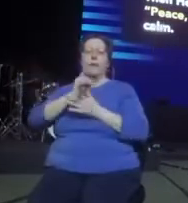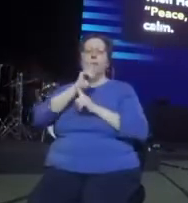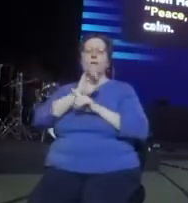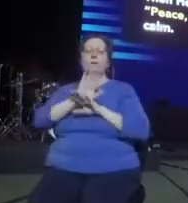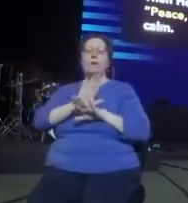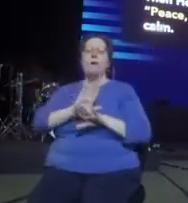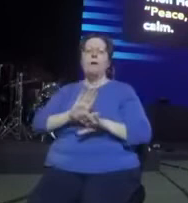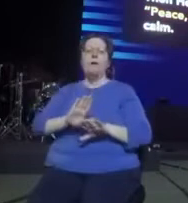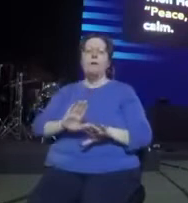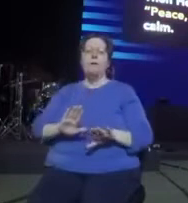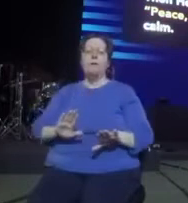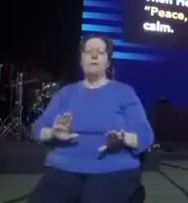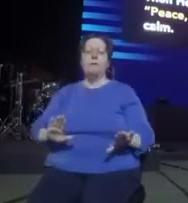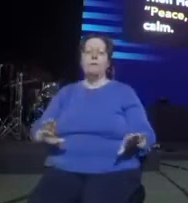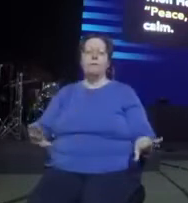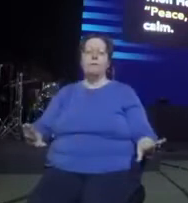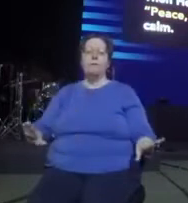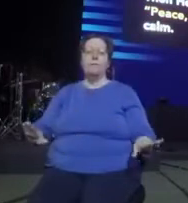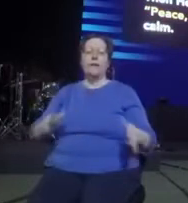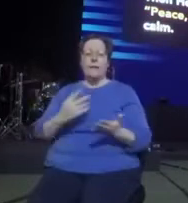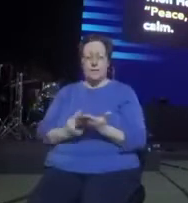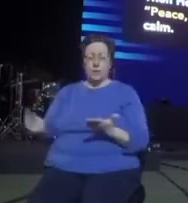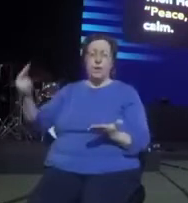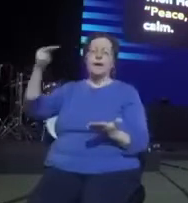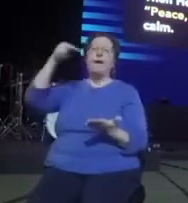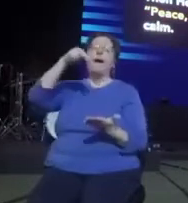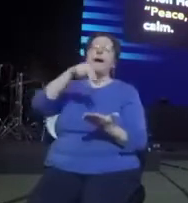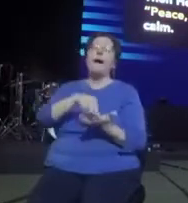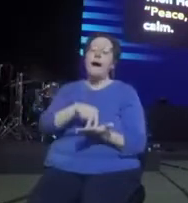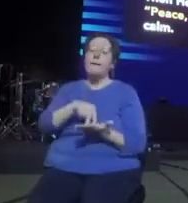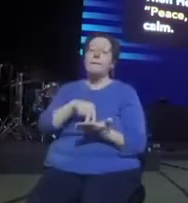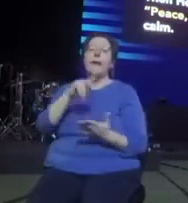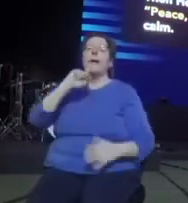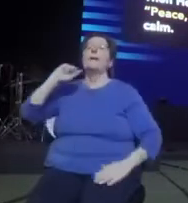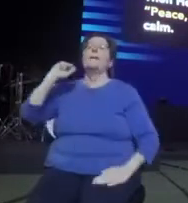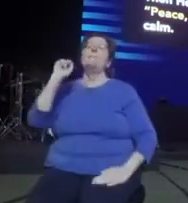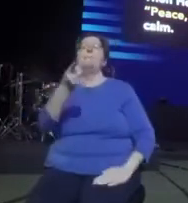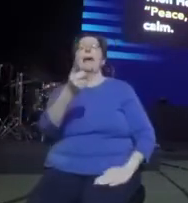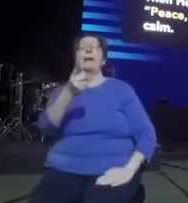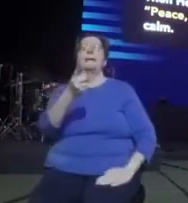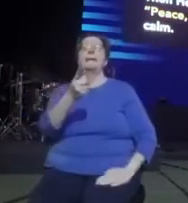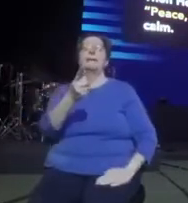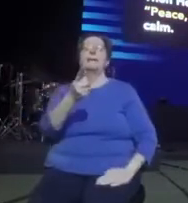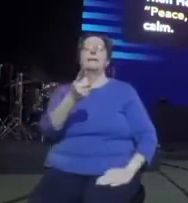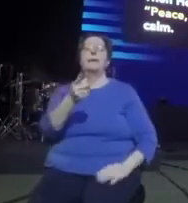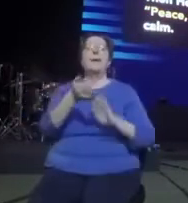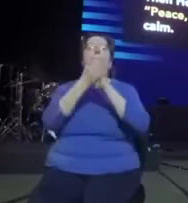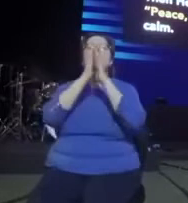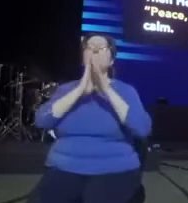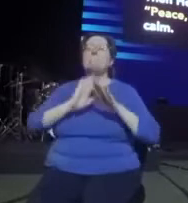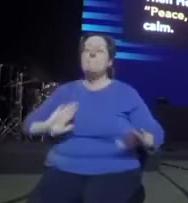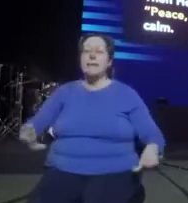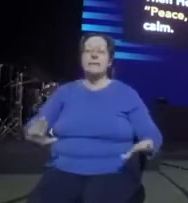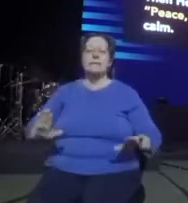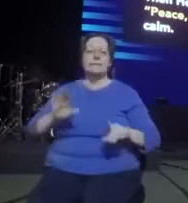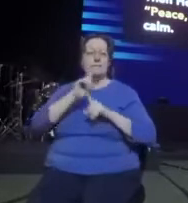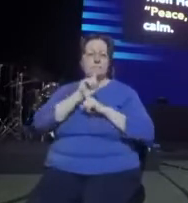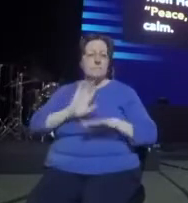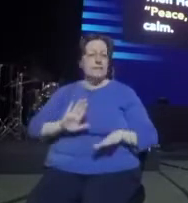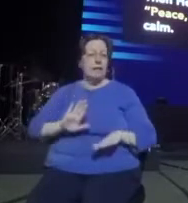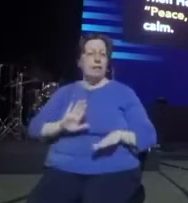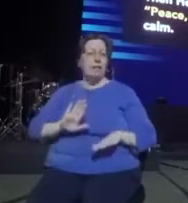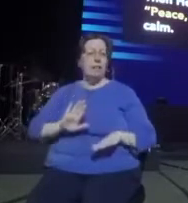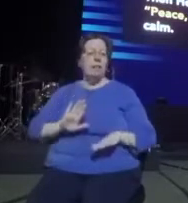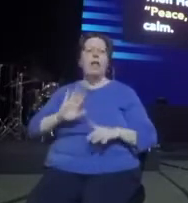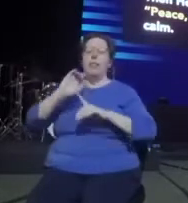calm. And so he arose and he speaks and he says, peace be still. At this very